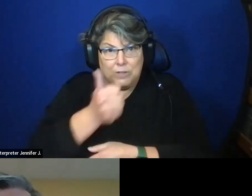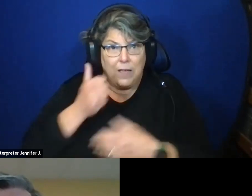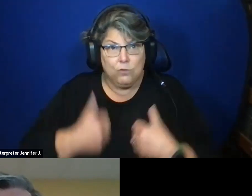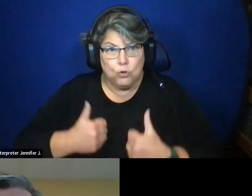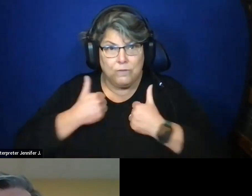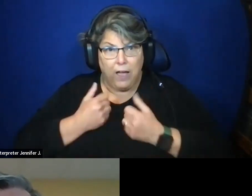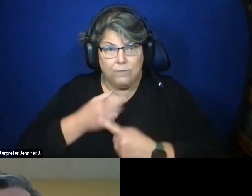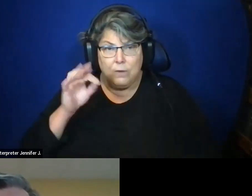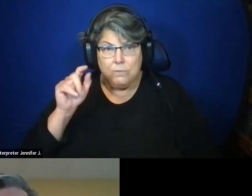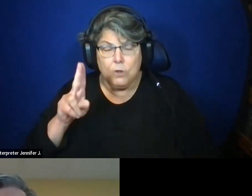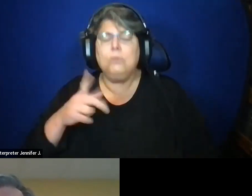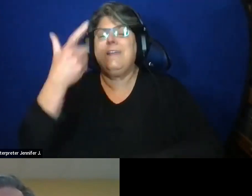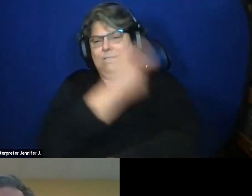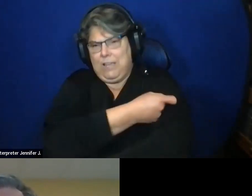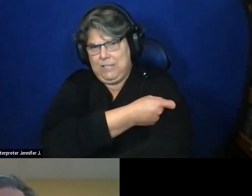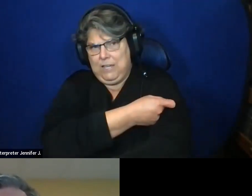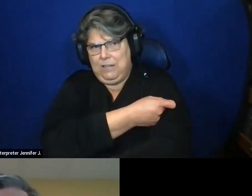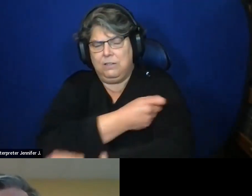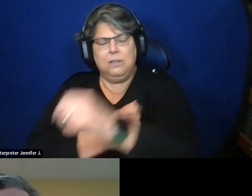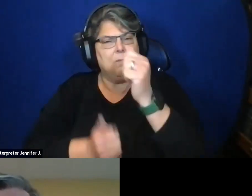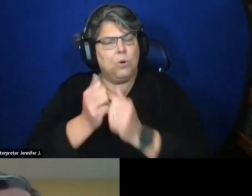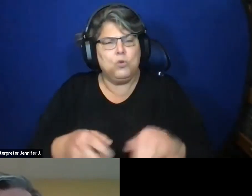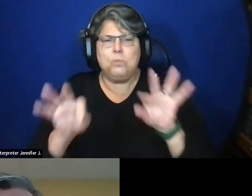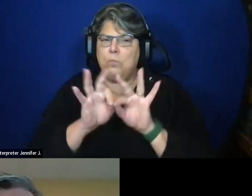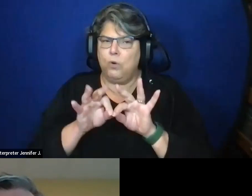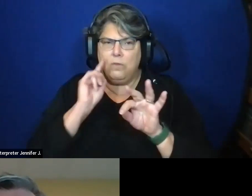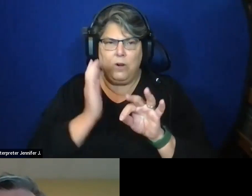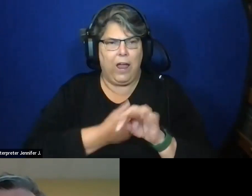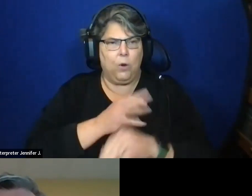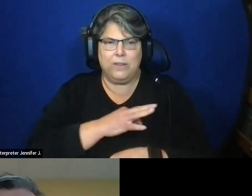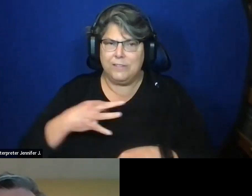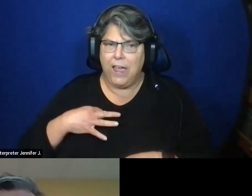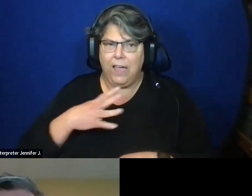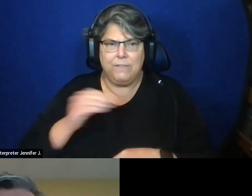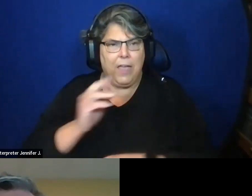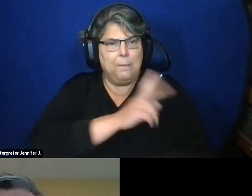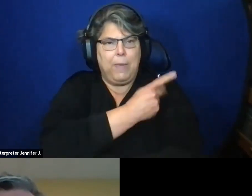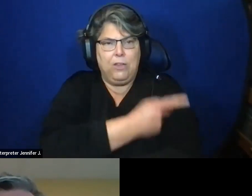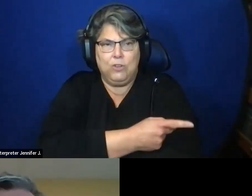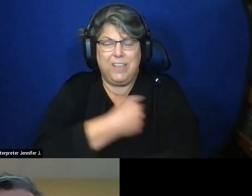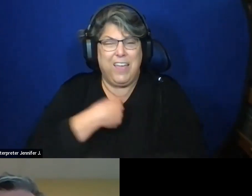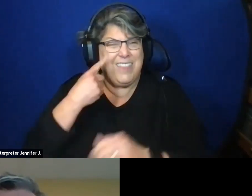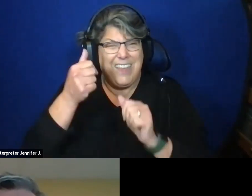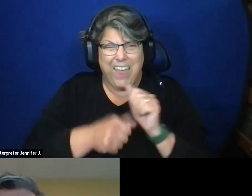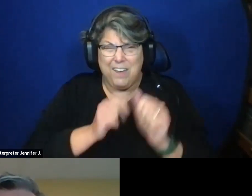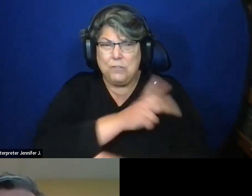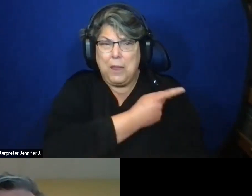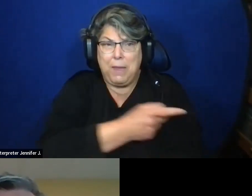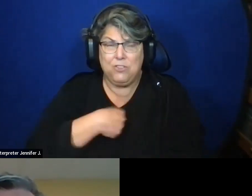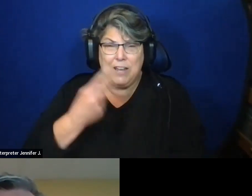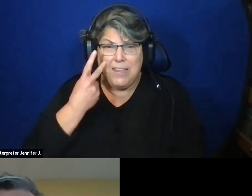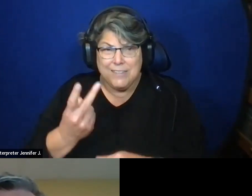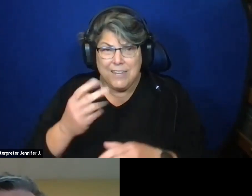footprint for our staff as well as for our patients. I think every single patient I see in clinic